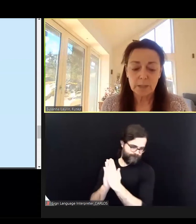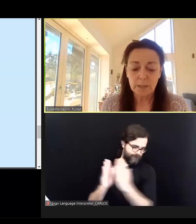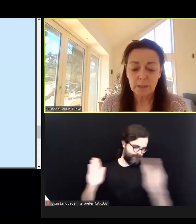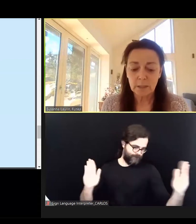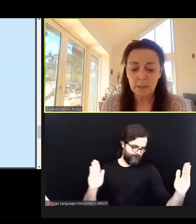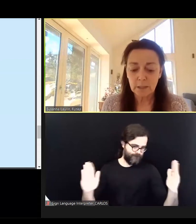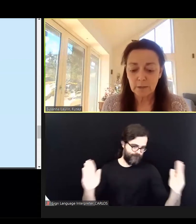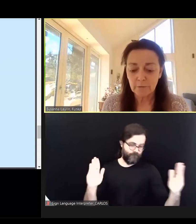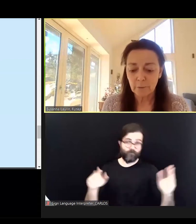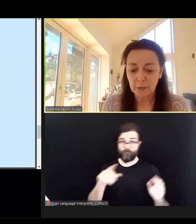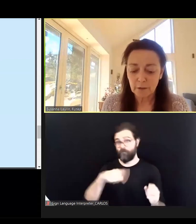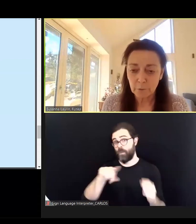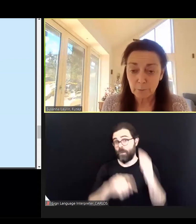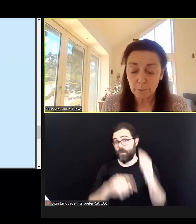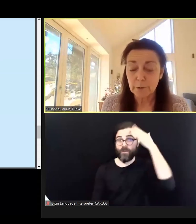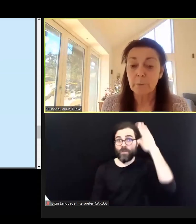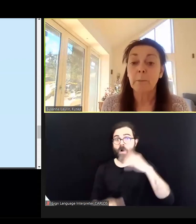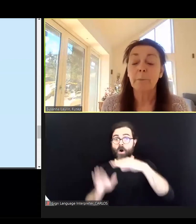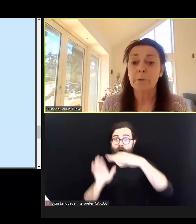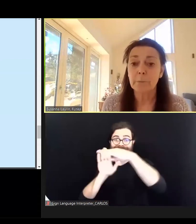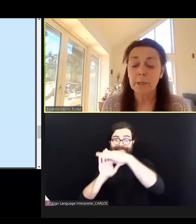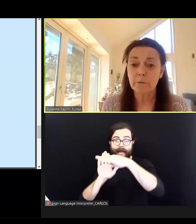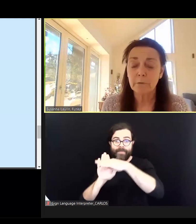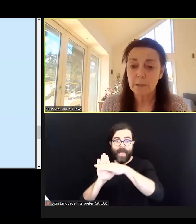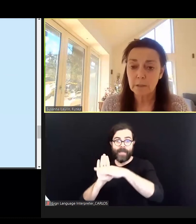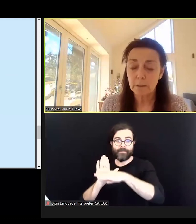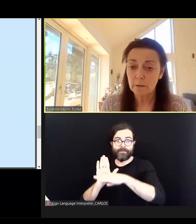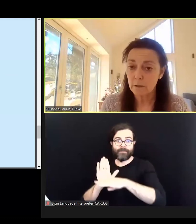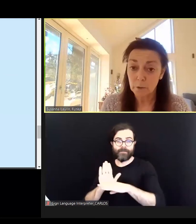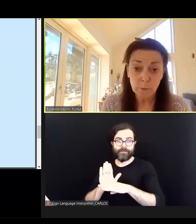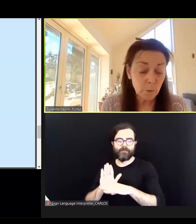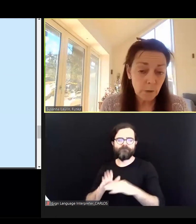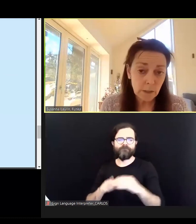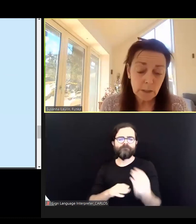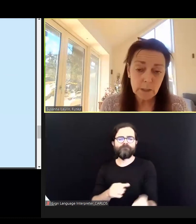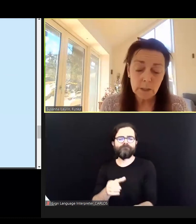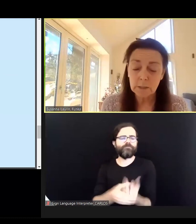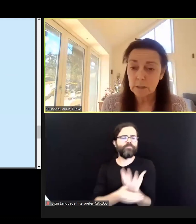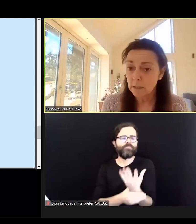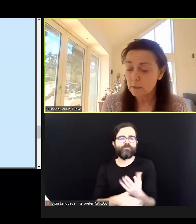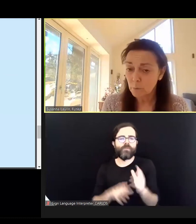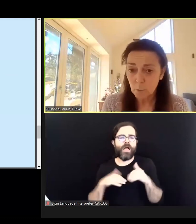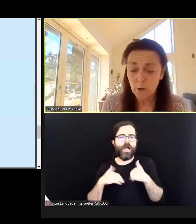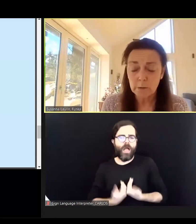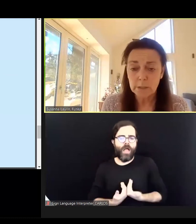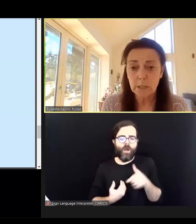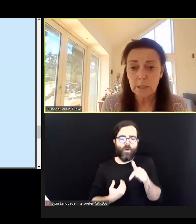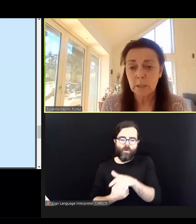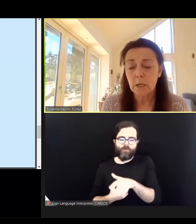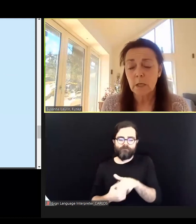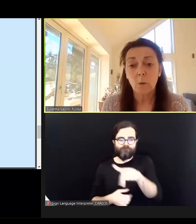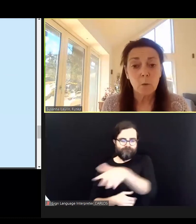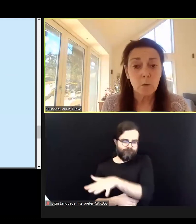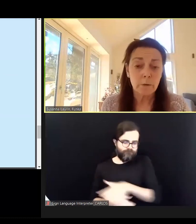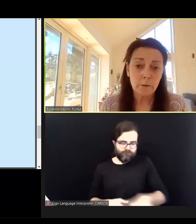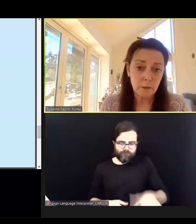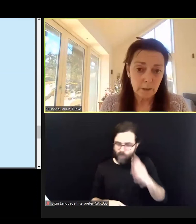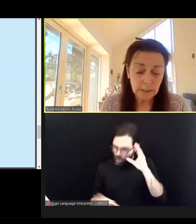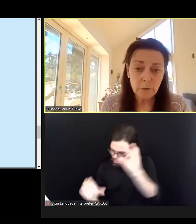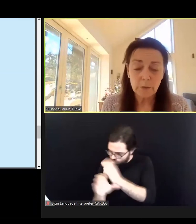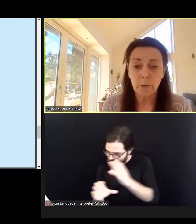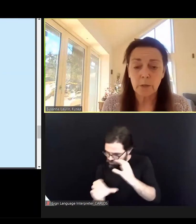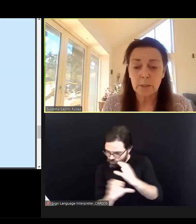are updated or refined or rewritten even to fit with a new legislation. And this